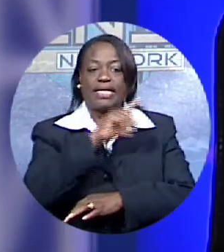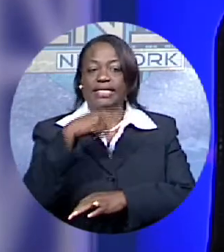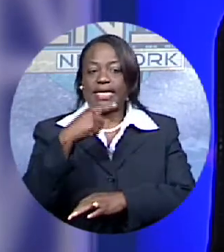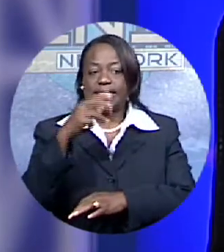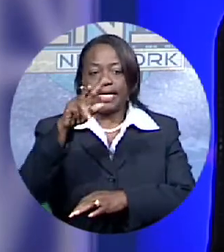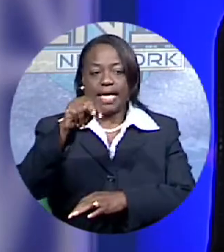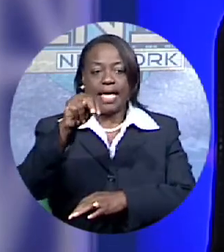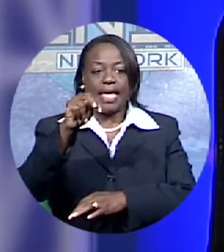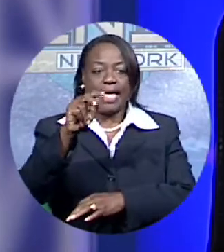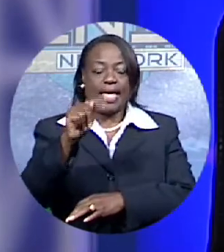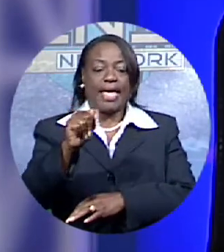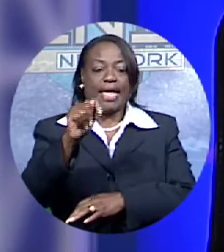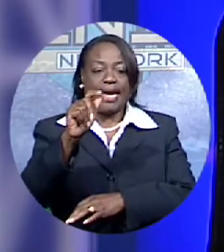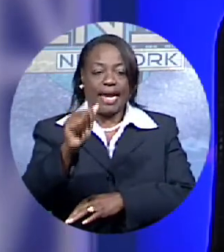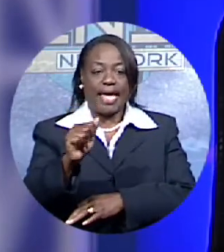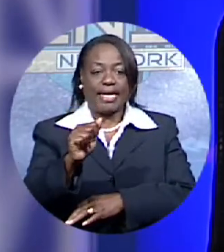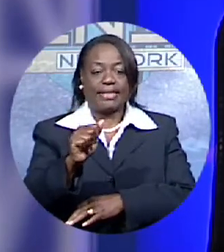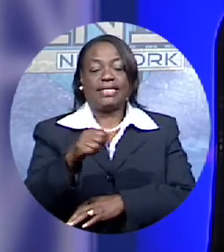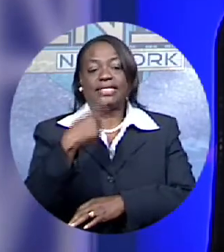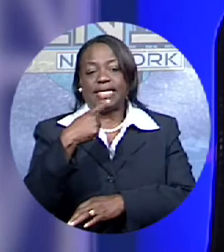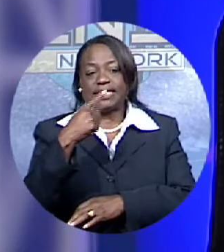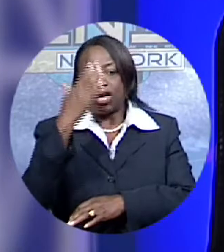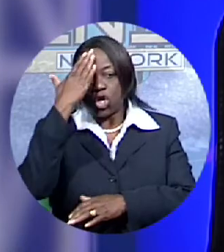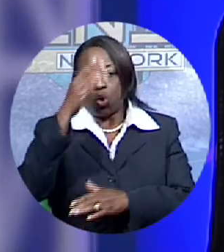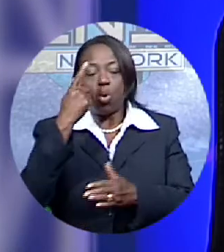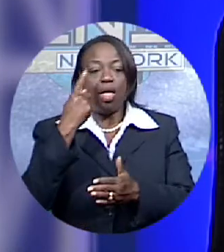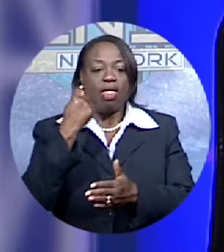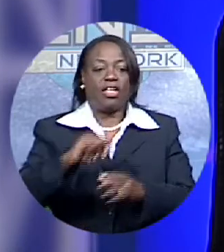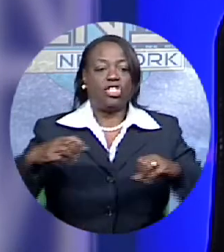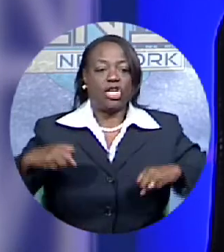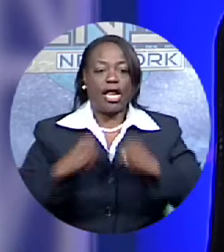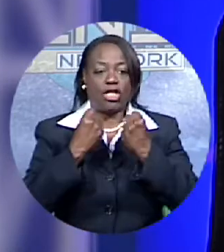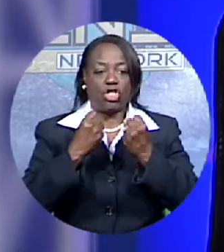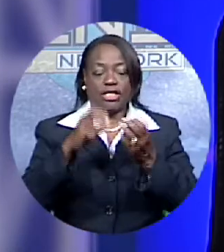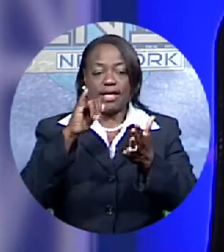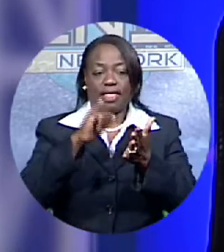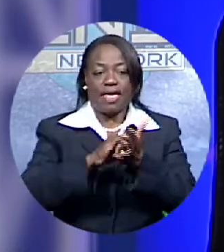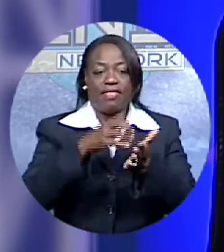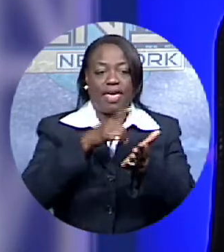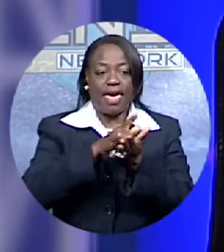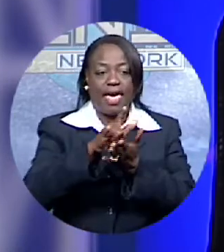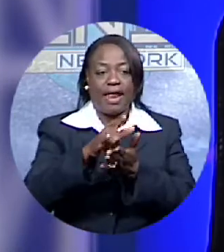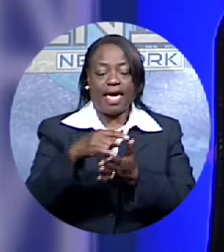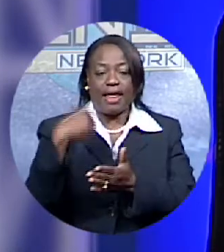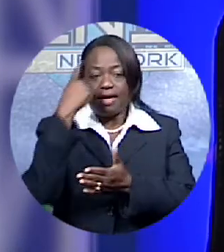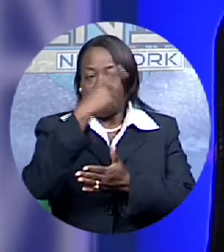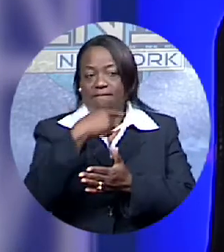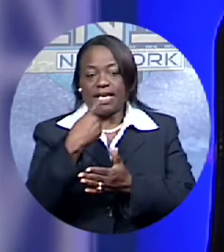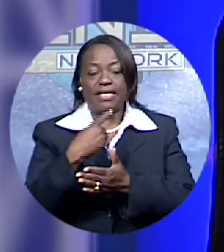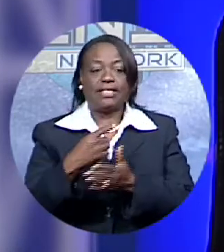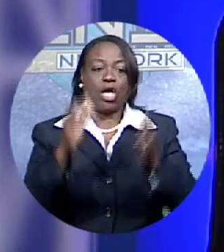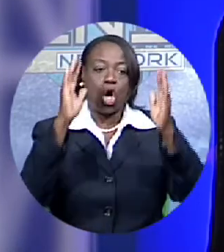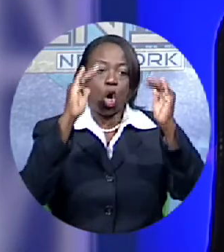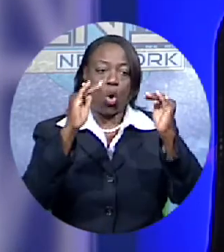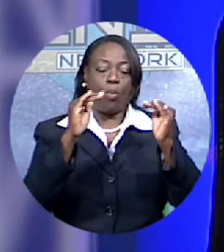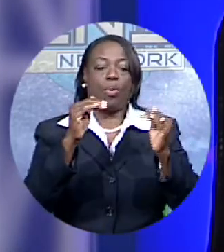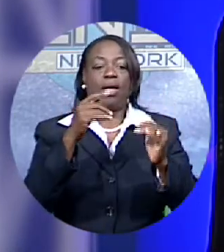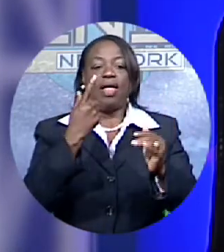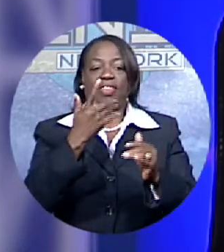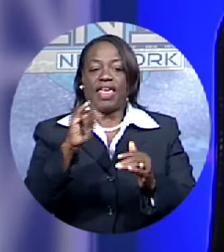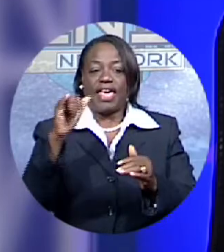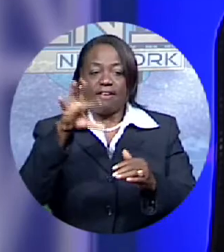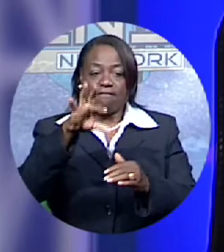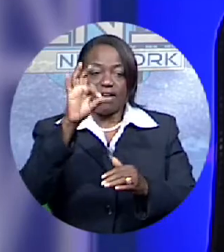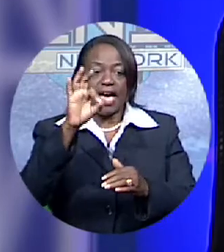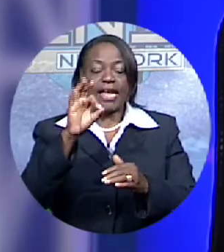the financial challenges domestic airlines face, negotiations with the operators are ongoing in hopes of finding a solution that meets the needs